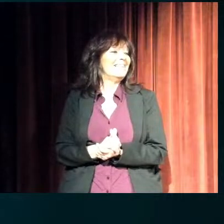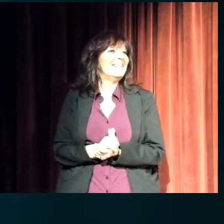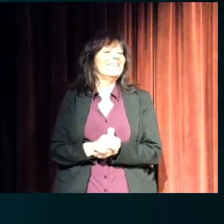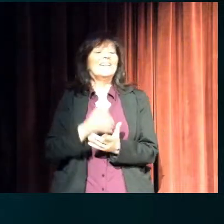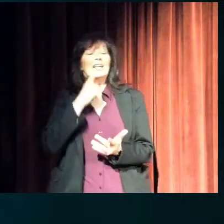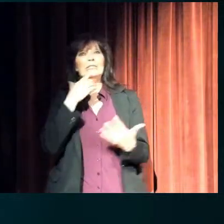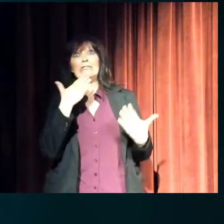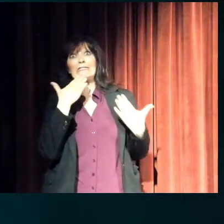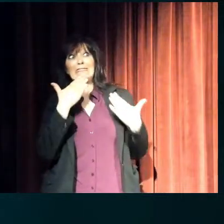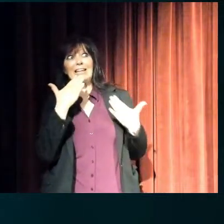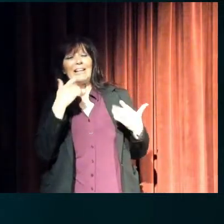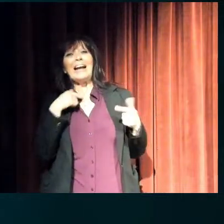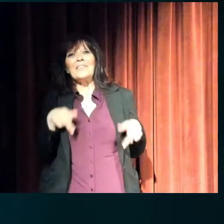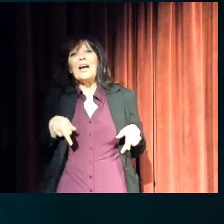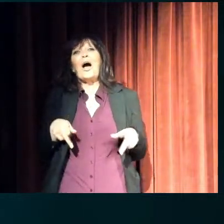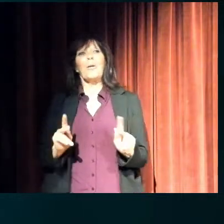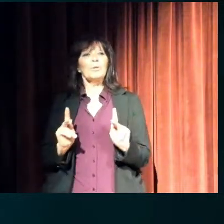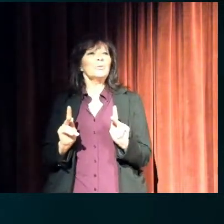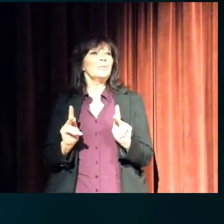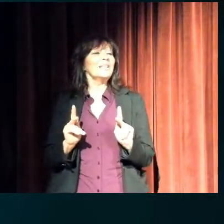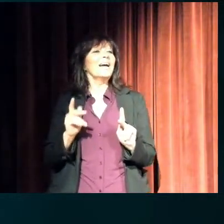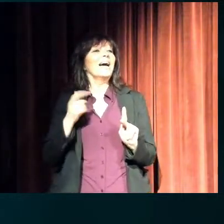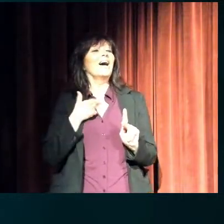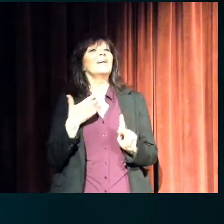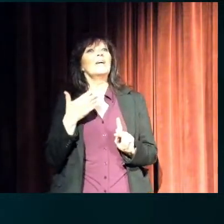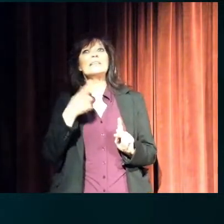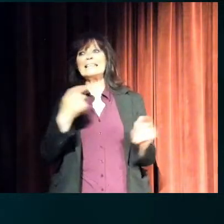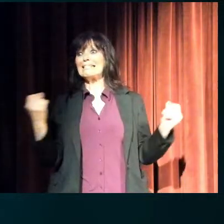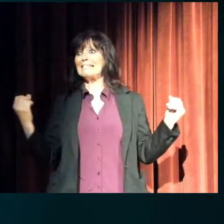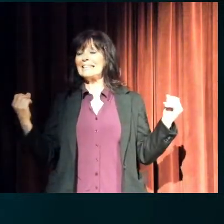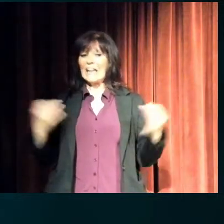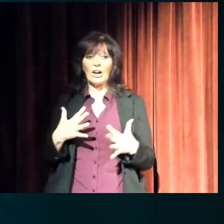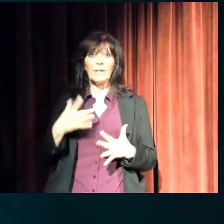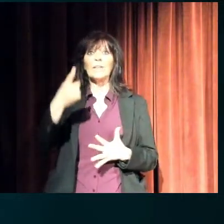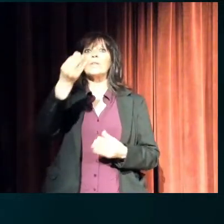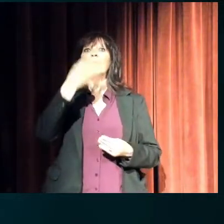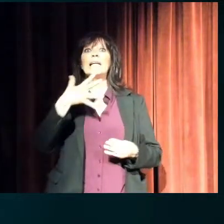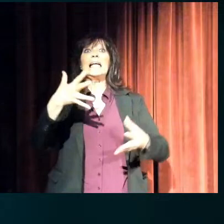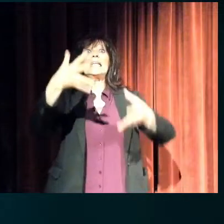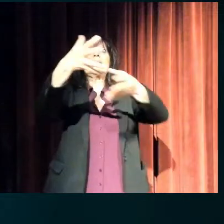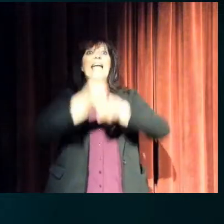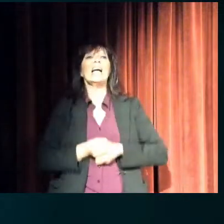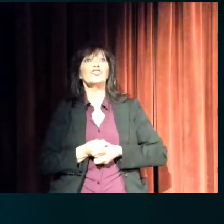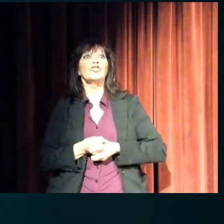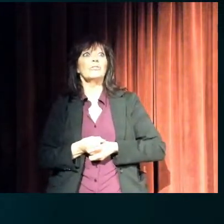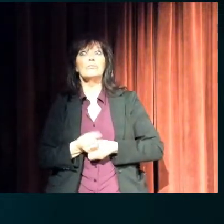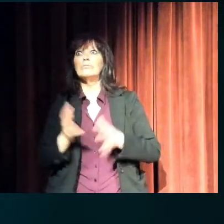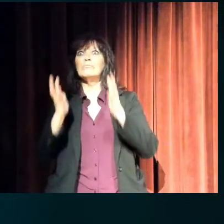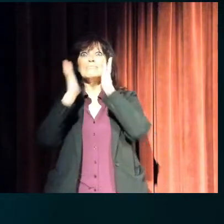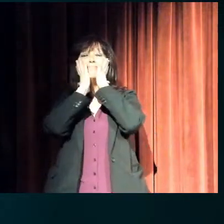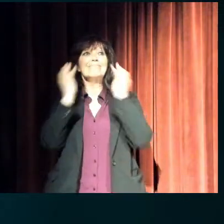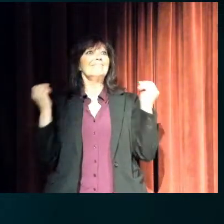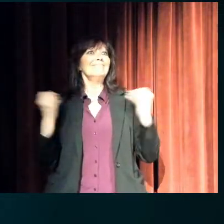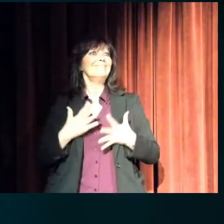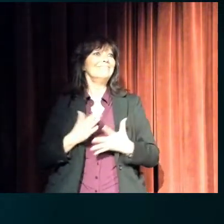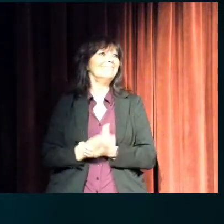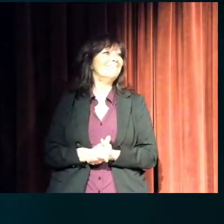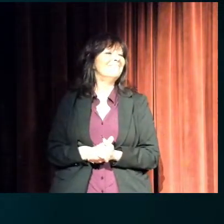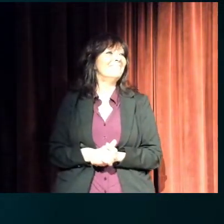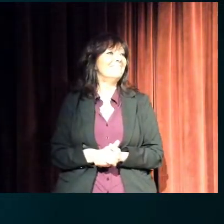am grateful that I had the opportunity. I was then terrified when I was told to catch the football that he was going to be throwing